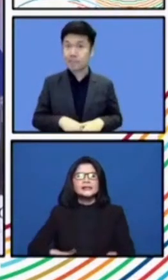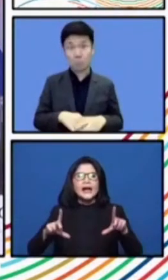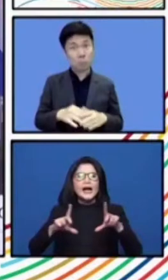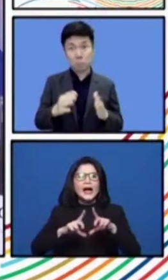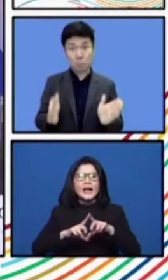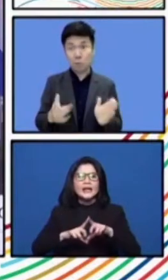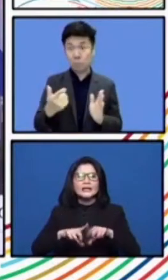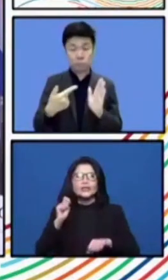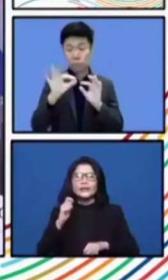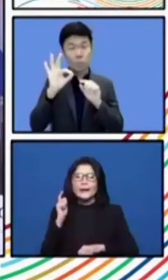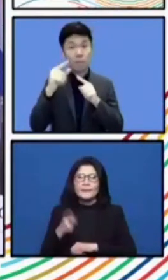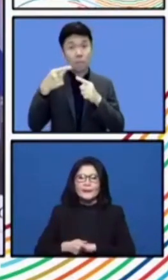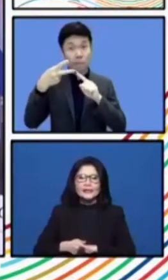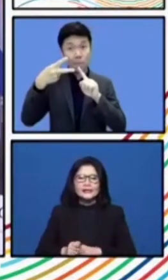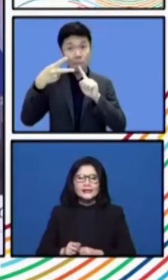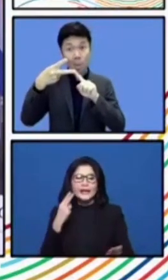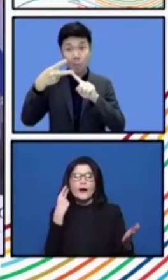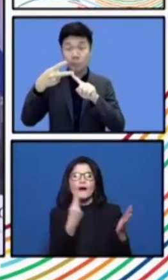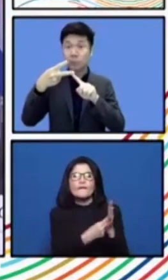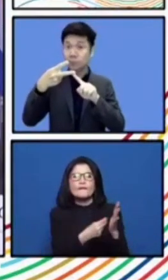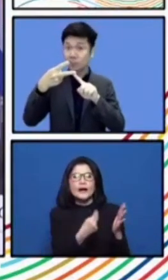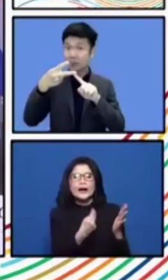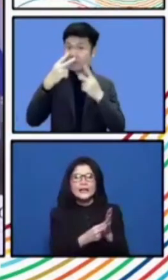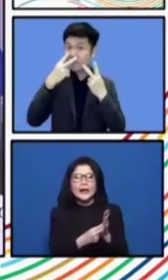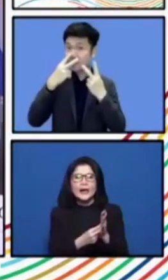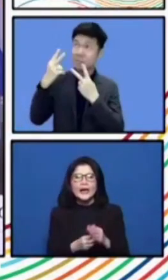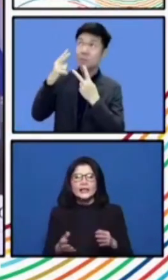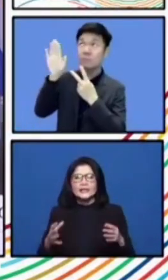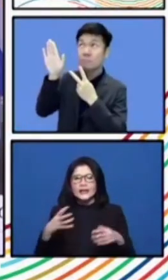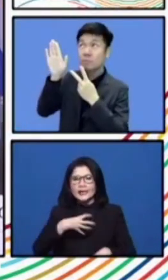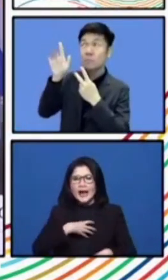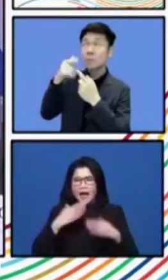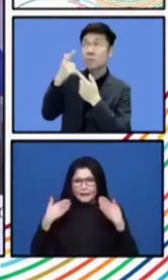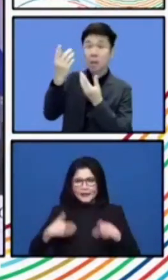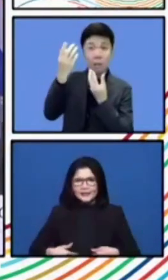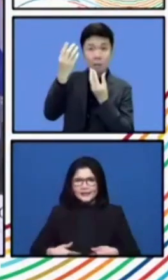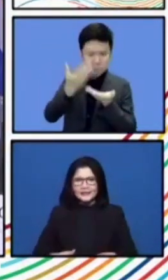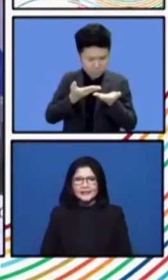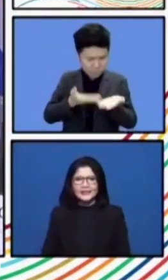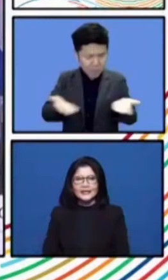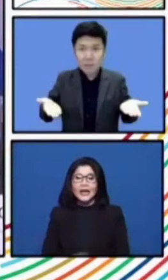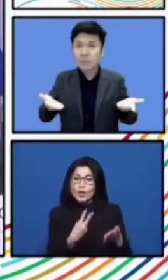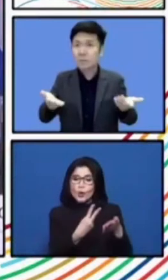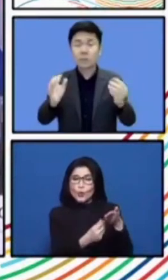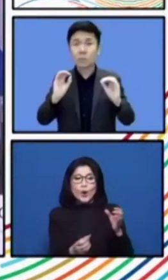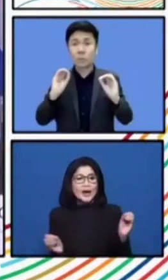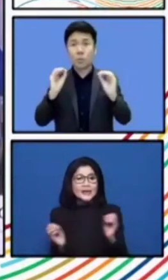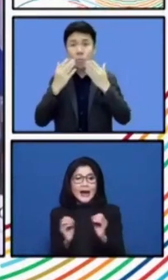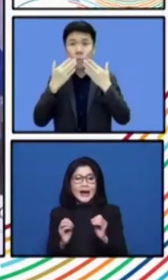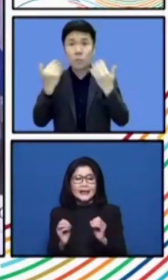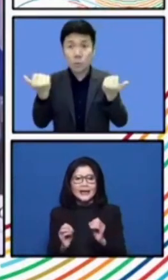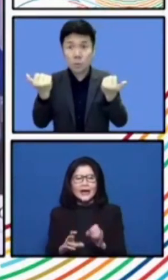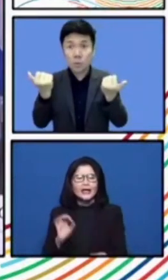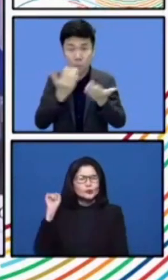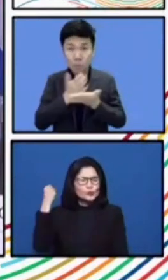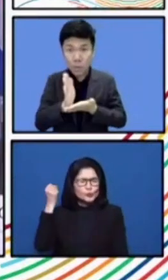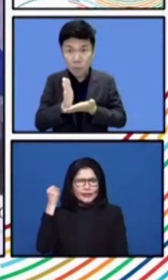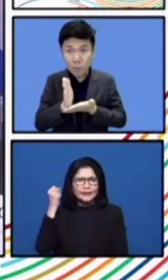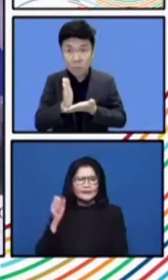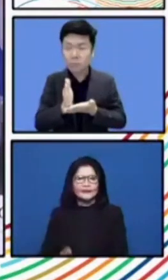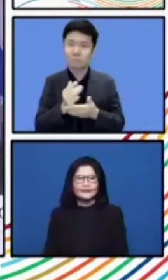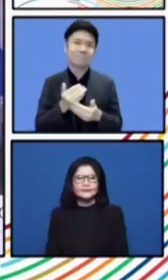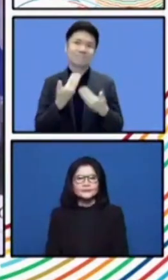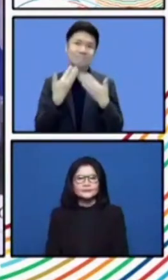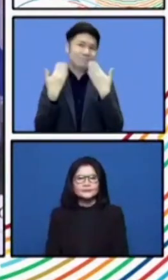realization at the state level without resources there is no rights in the same way that